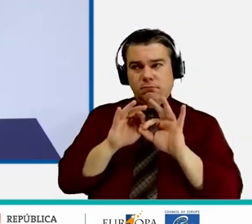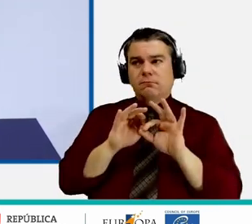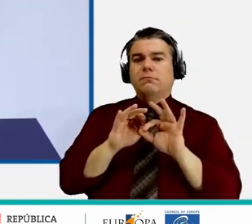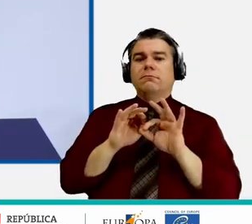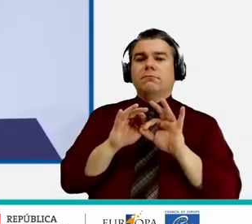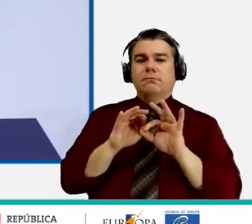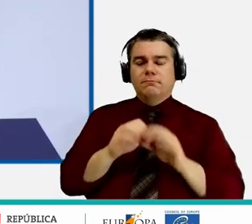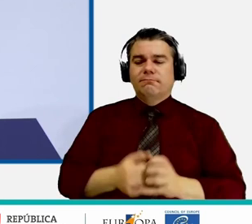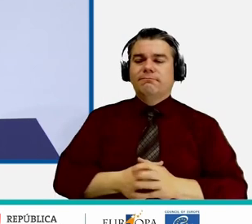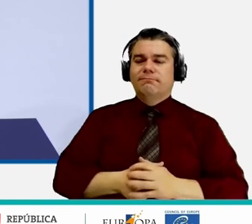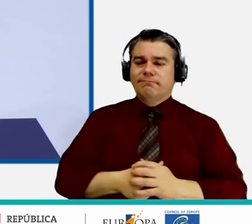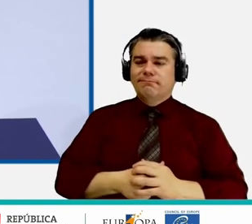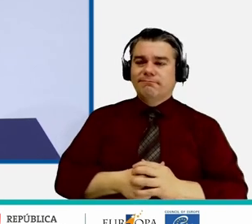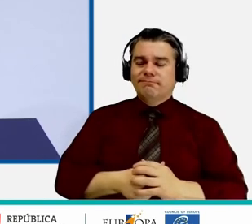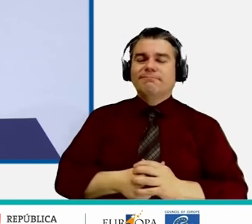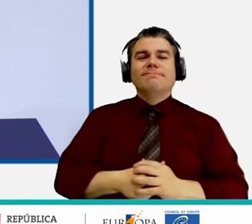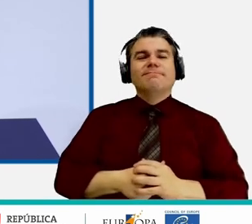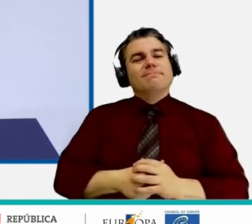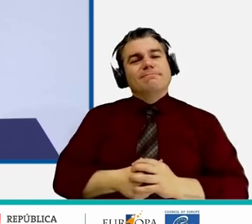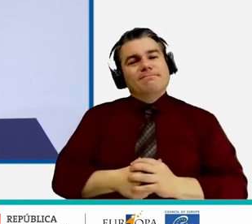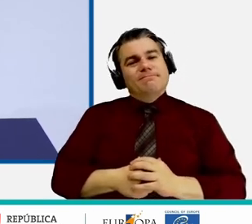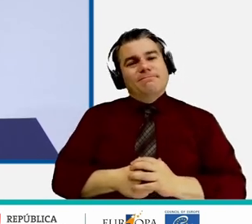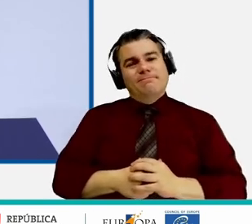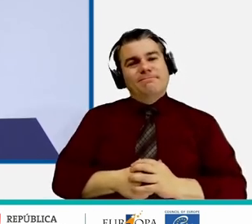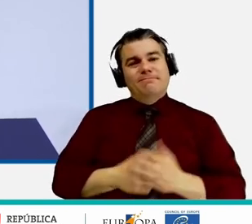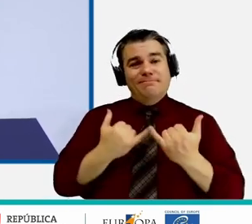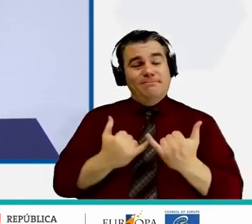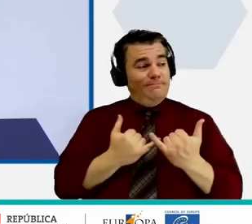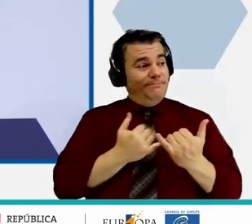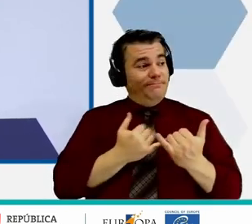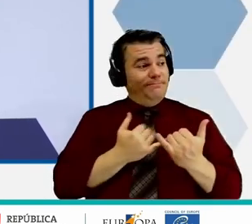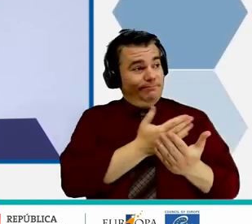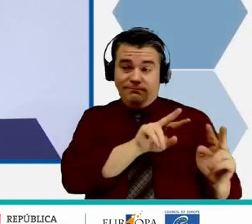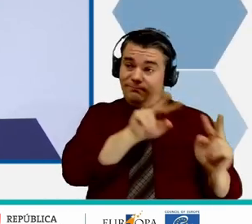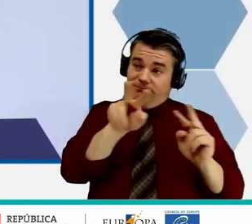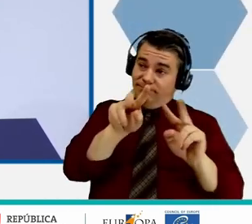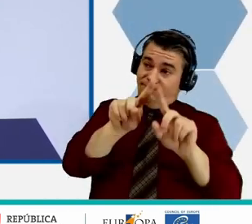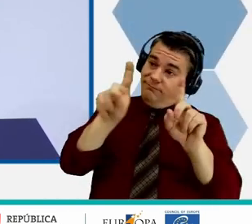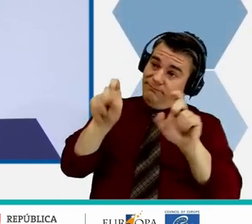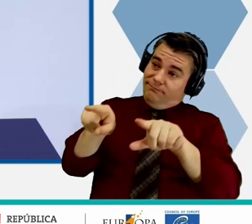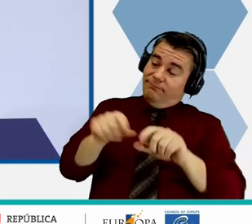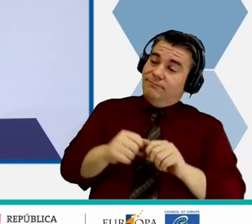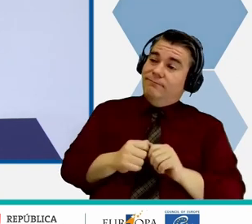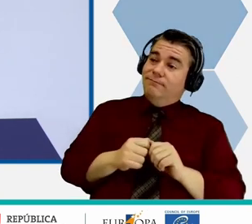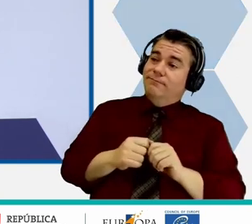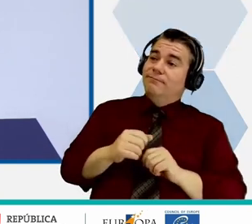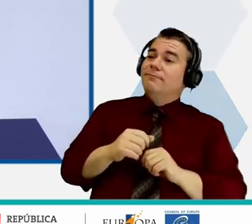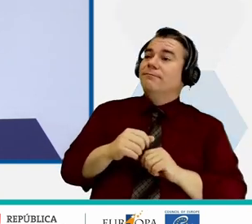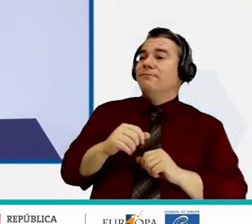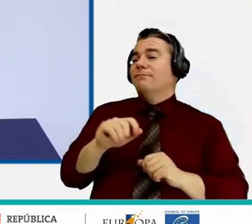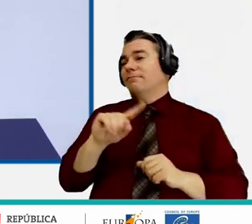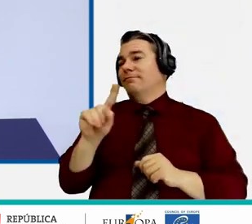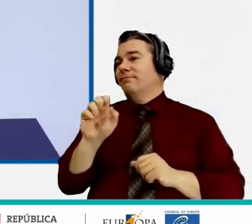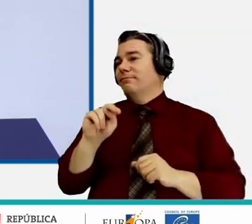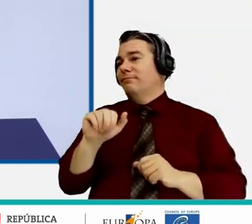things. So now we have a question from the audience. The question is for Mrs. Zanada. And